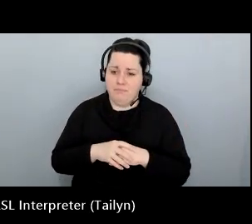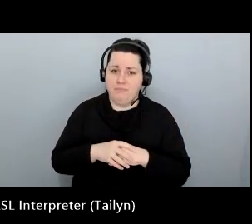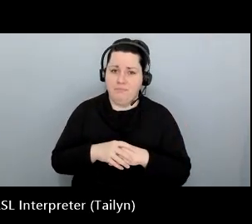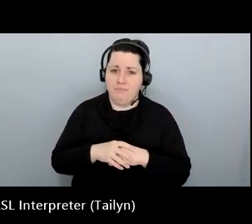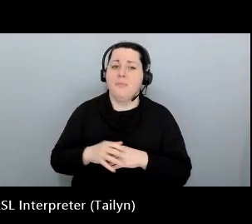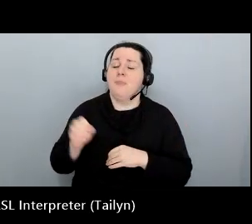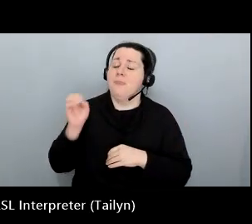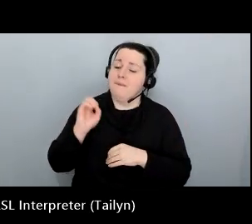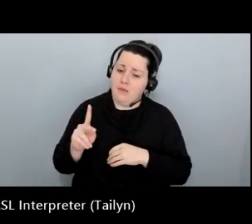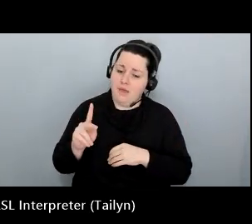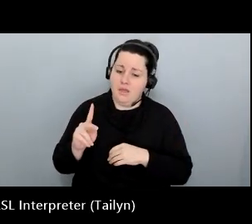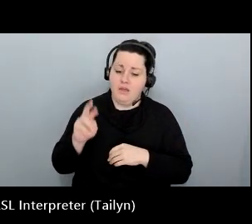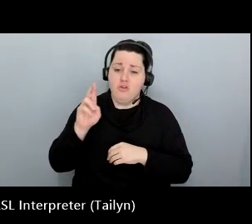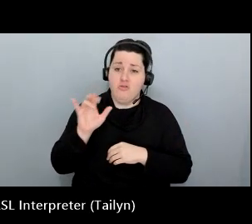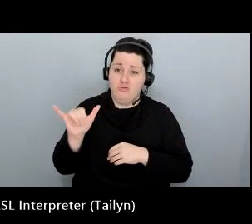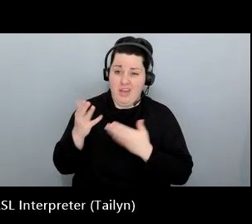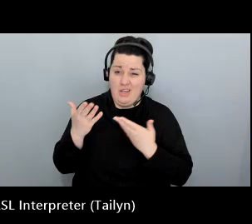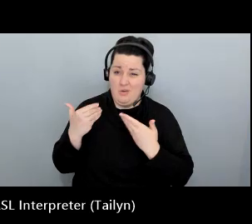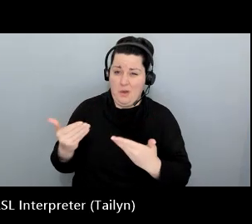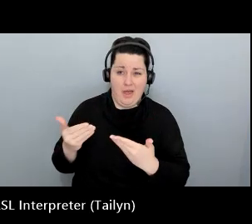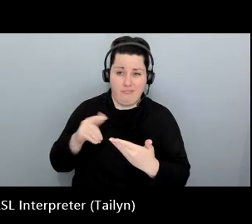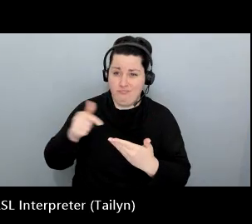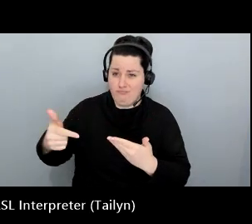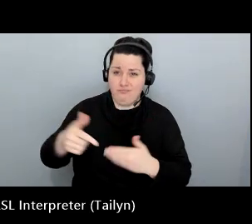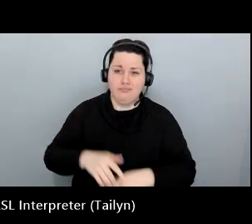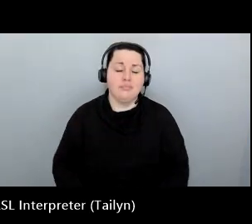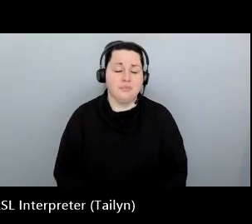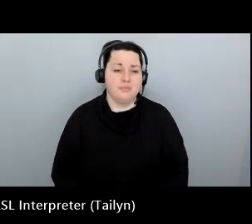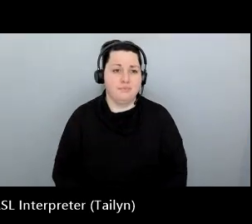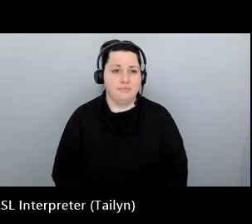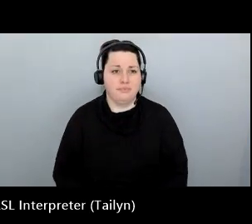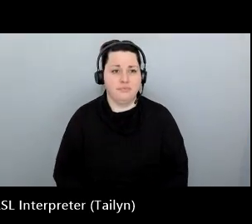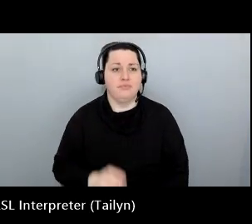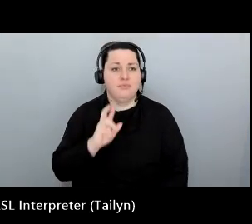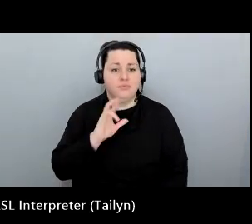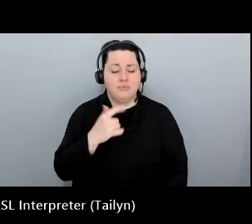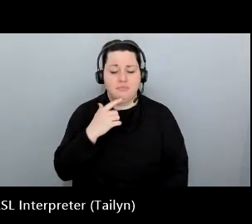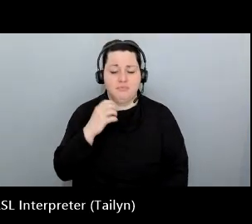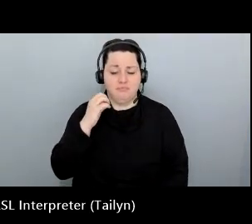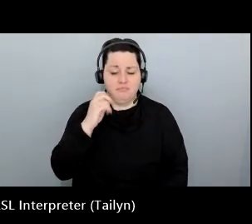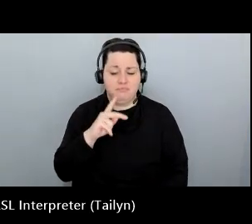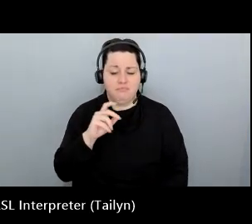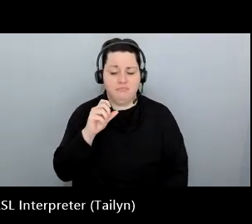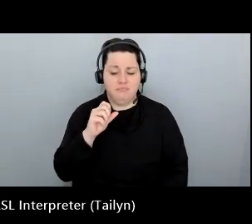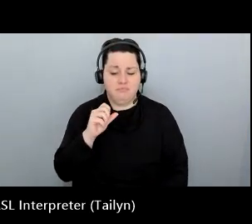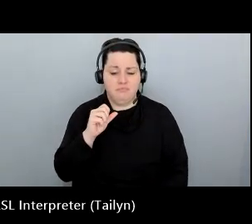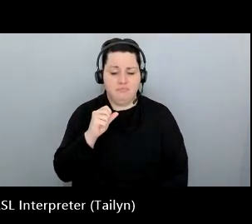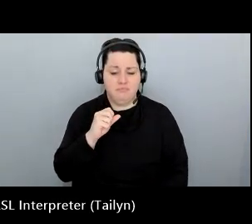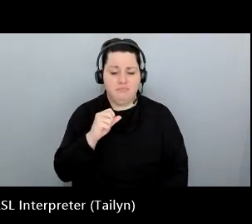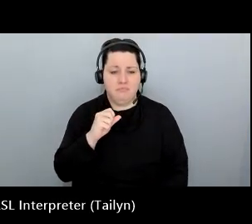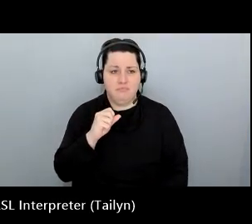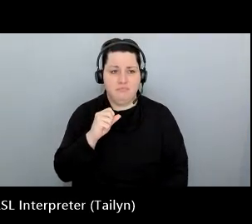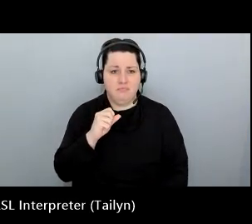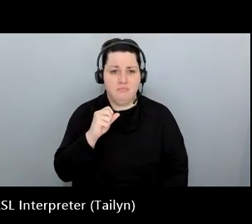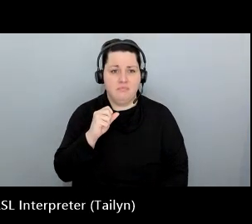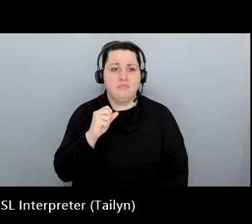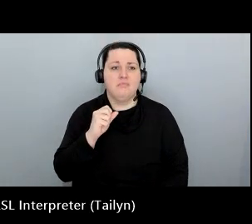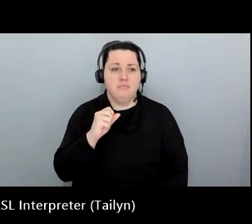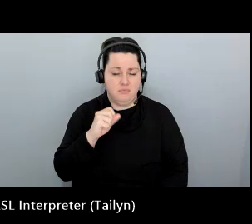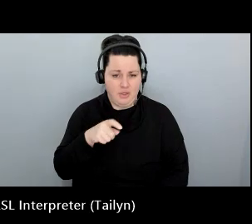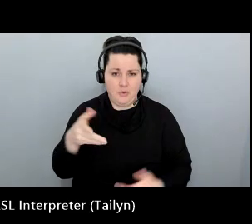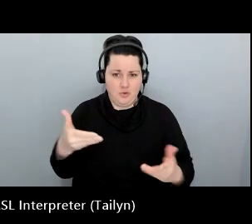All right, Ray, you want to continue? Thank you so much. Yep. So you introduced yourself and